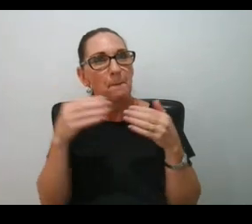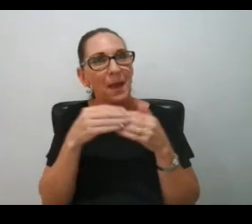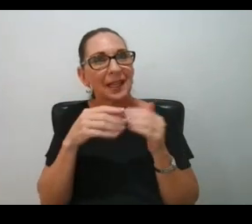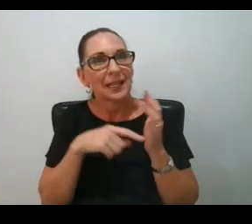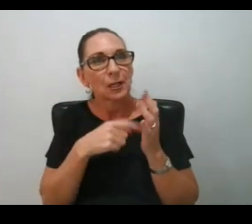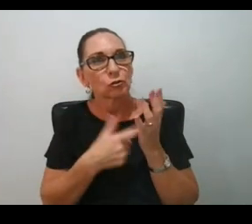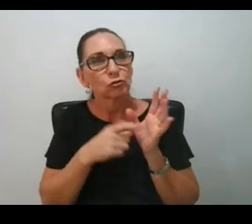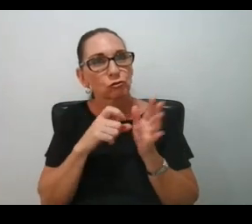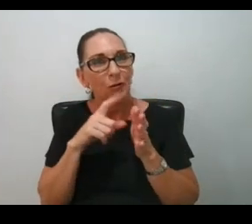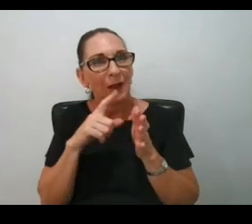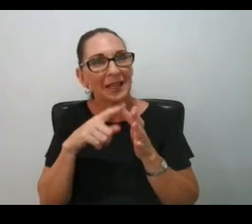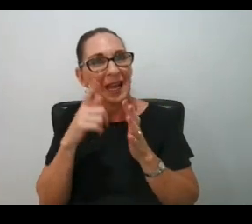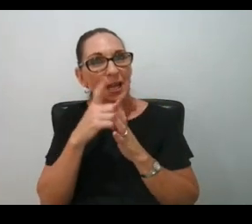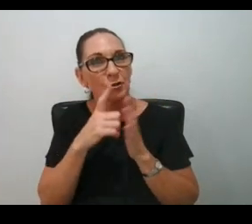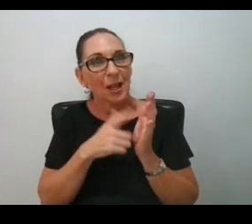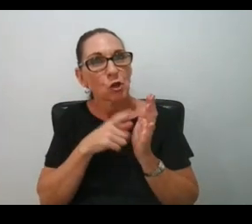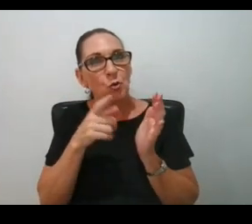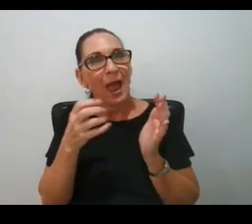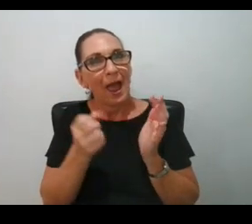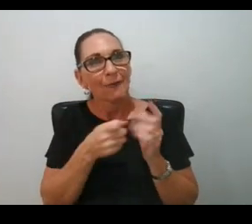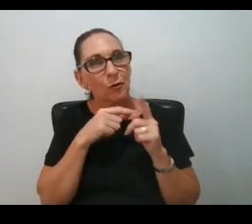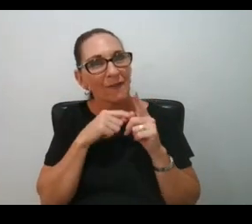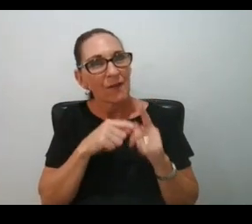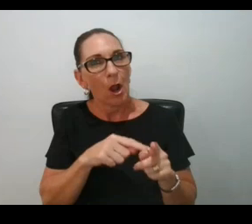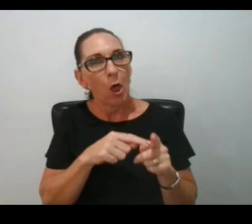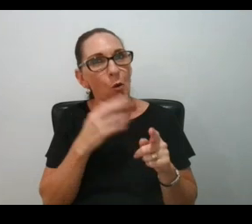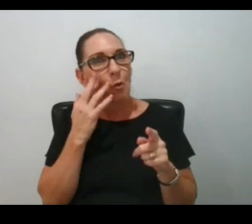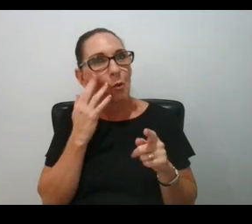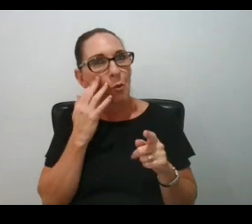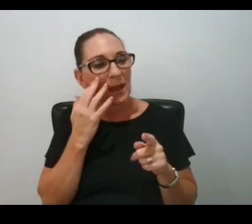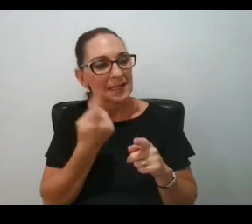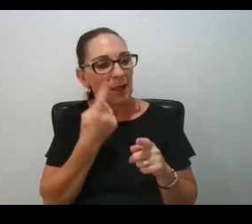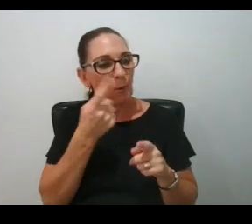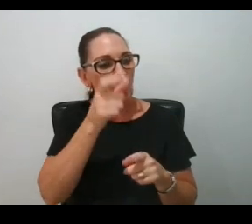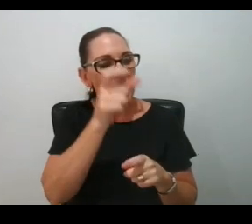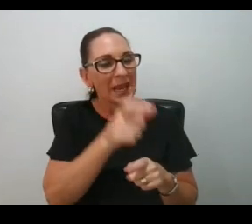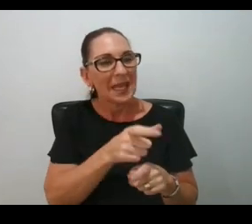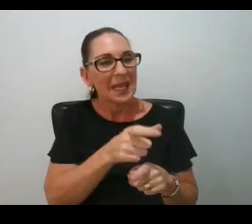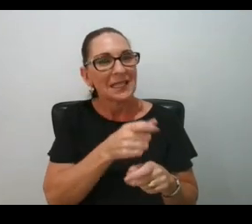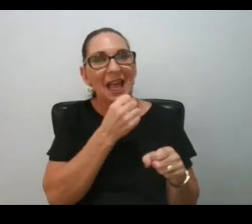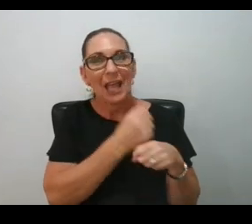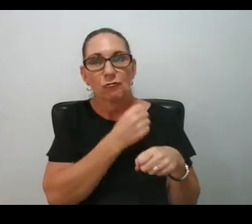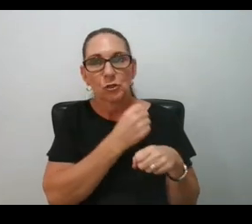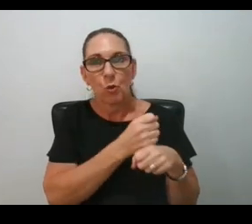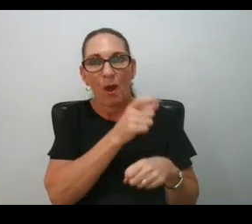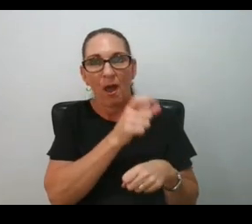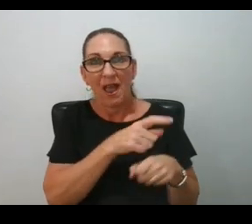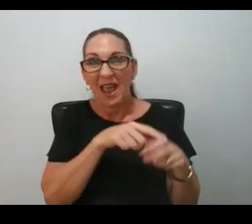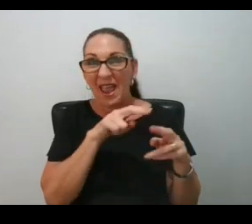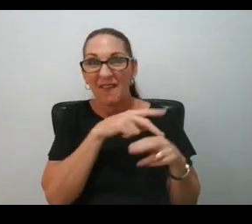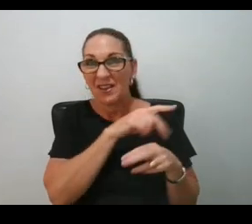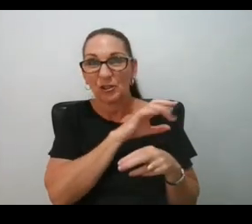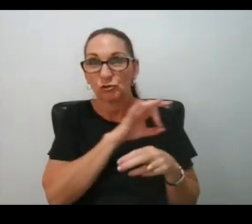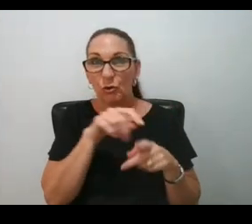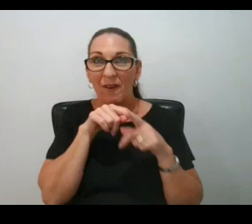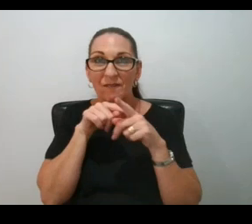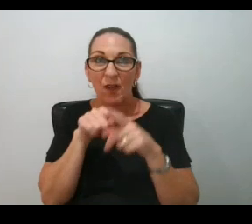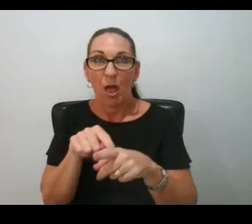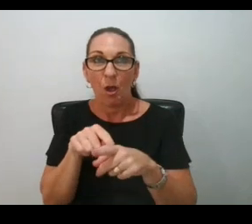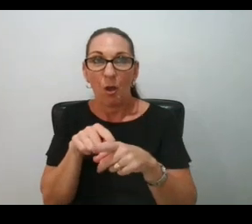in legislation that you have to follow when somebody is a guarantor. And if they don't follow it, the guarantee doesn't